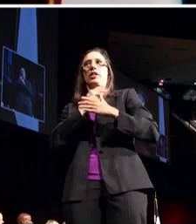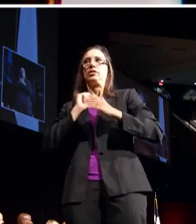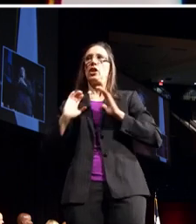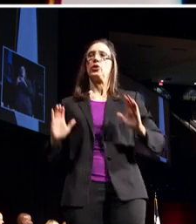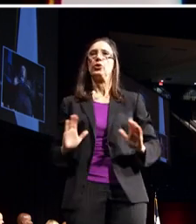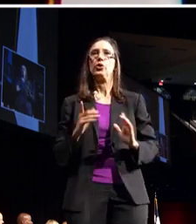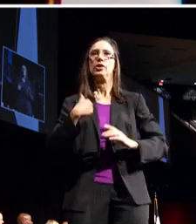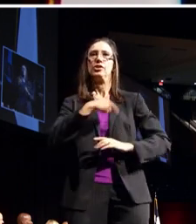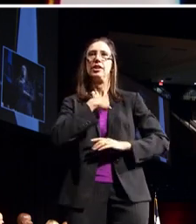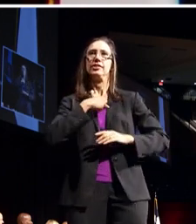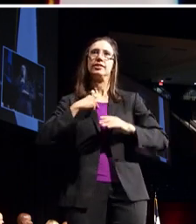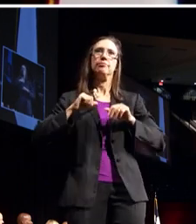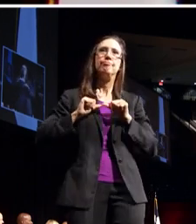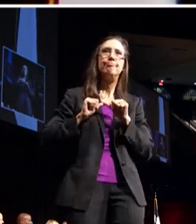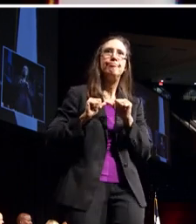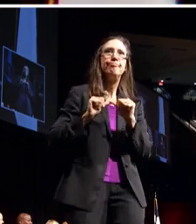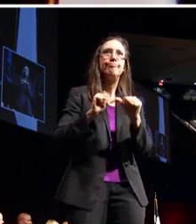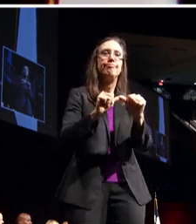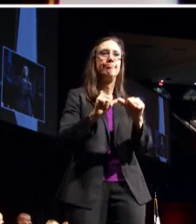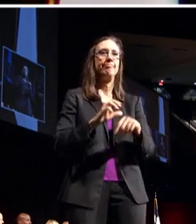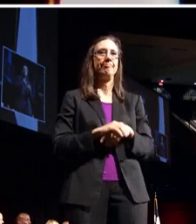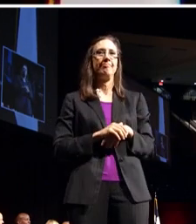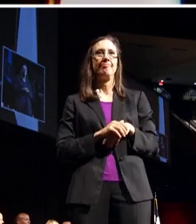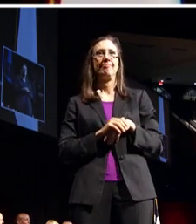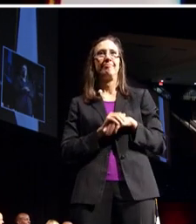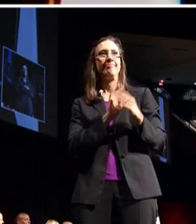us to keep on moving forward.